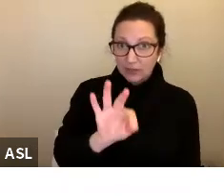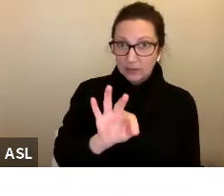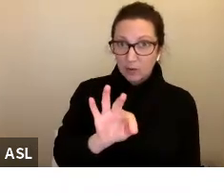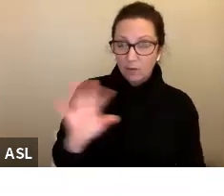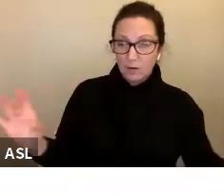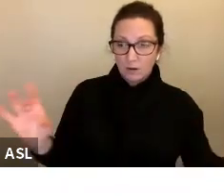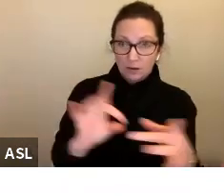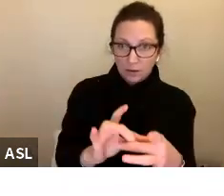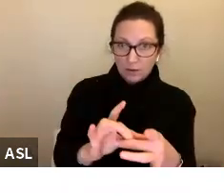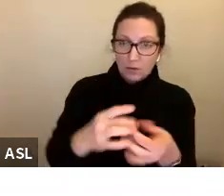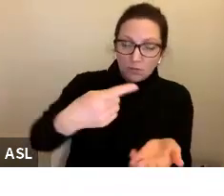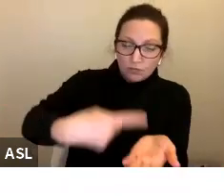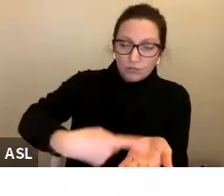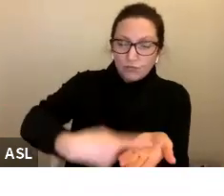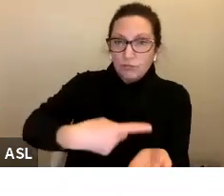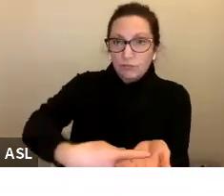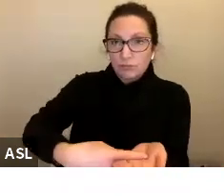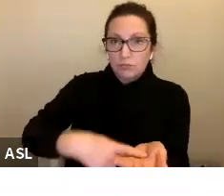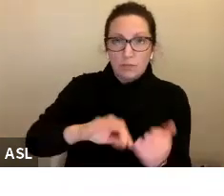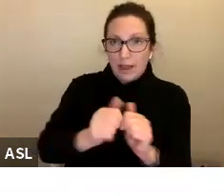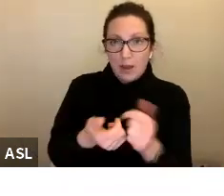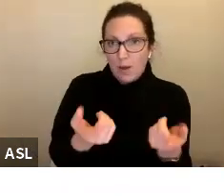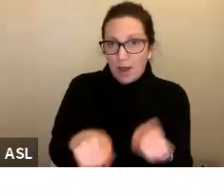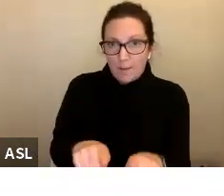discuss how all of this came about.